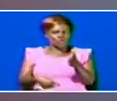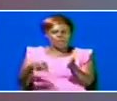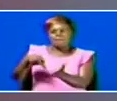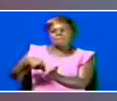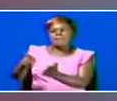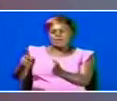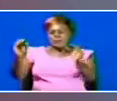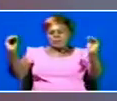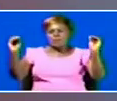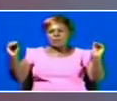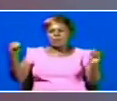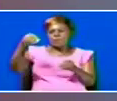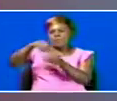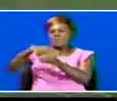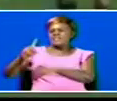paid on time.